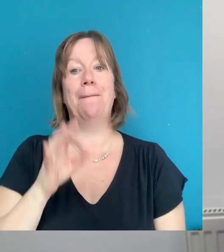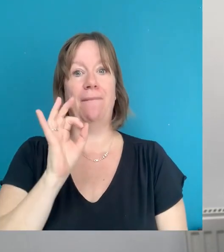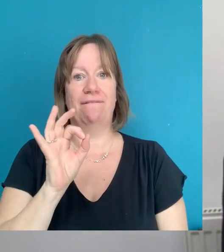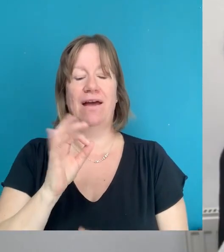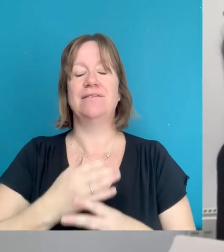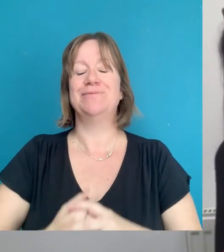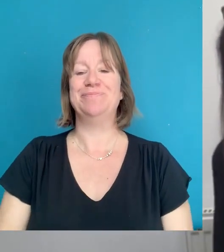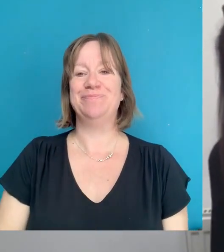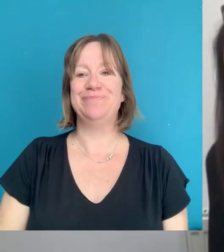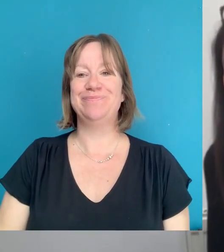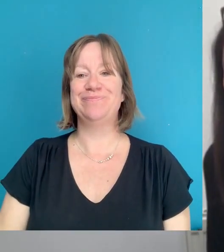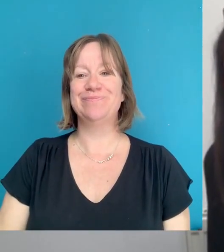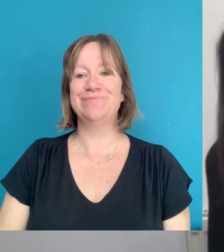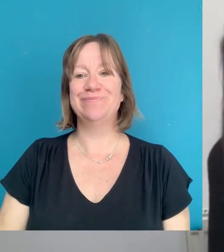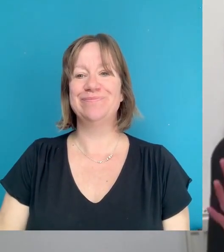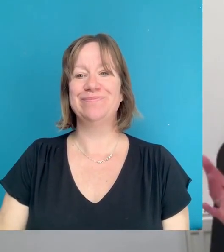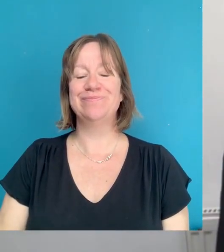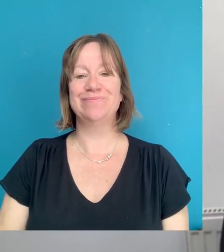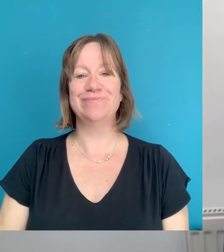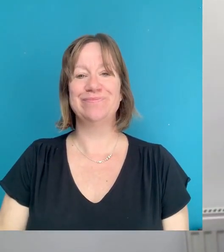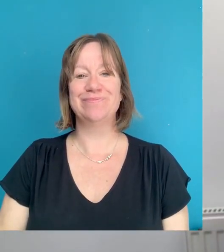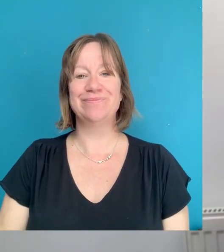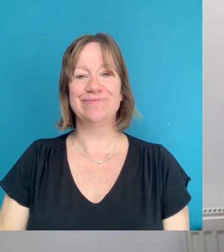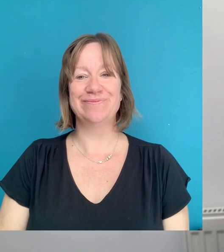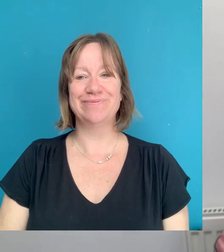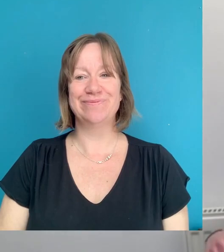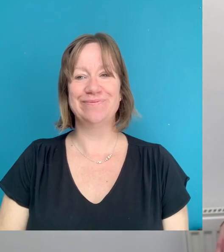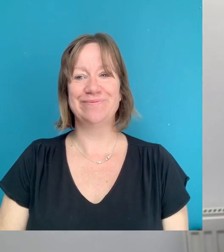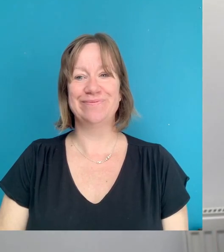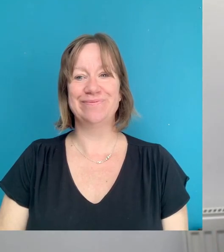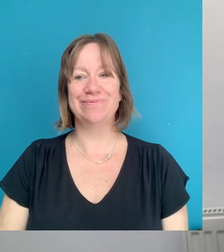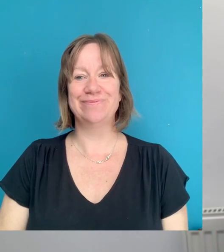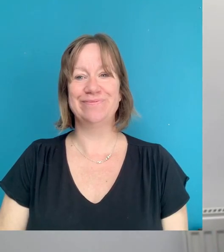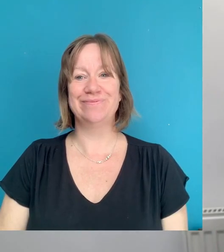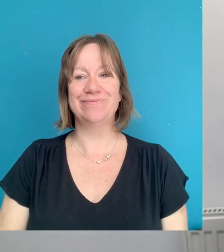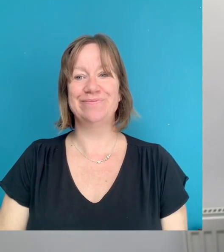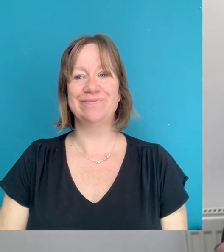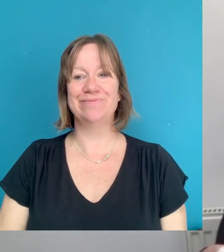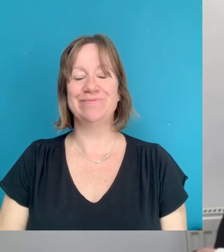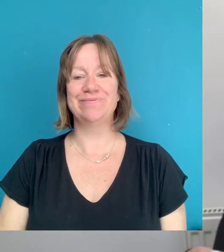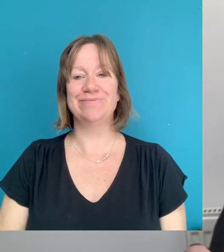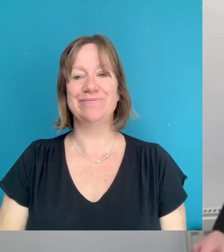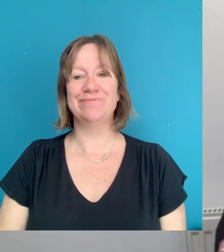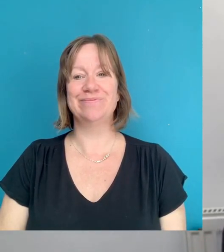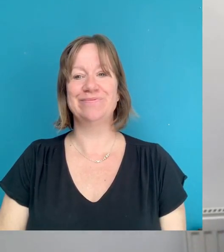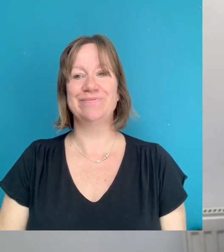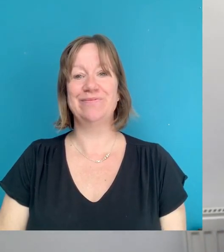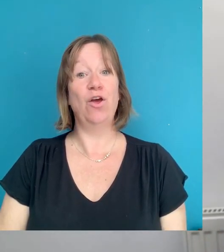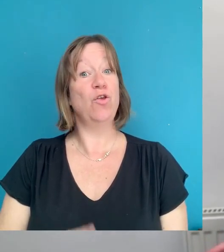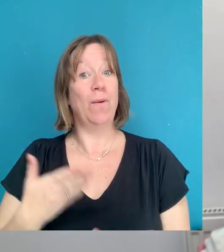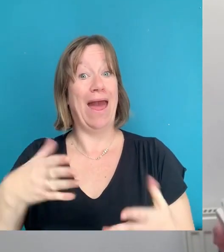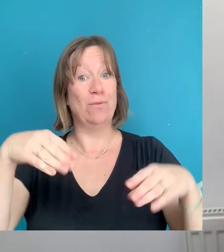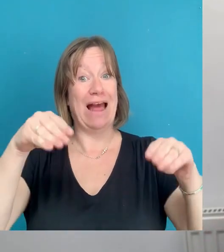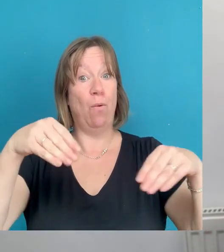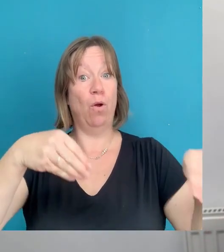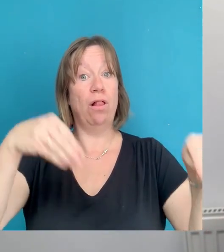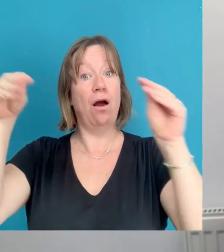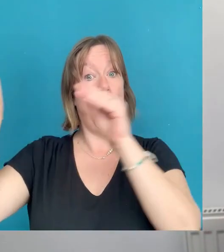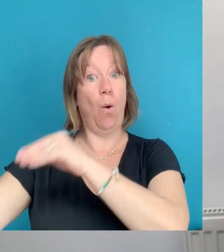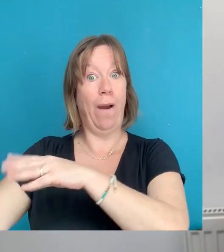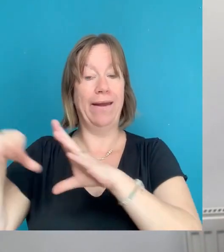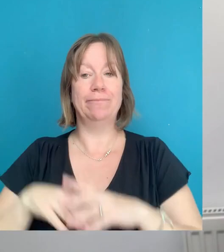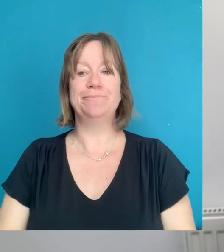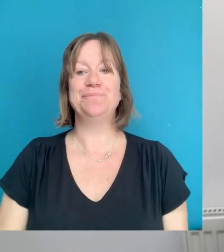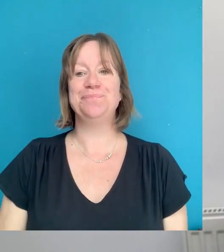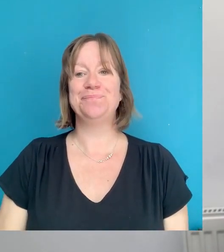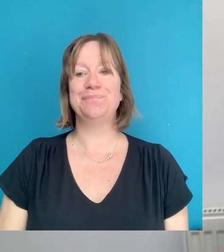saturated, then you just need to give it an extra little pat down. So I'm going to now put